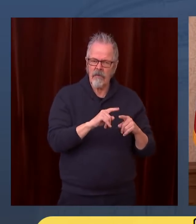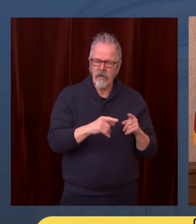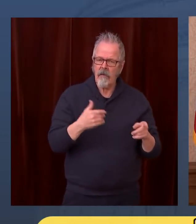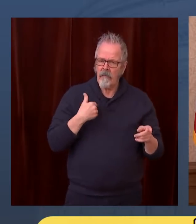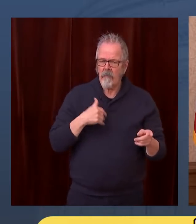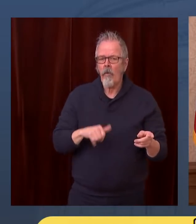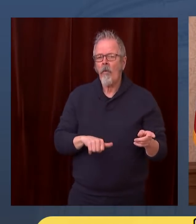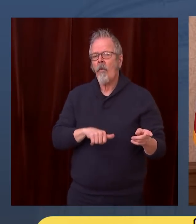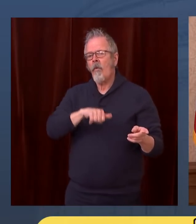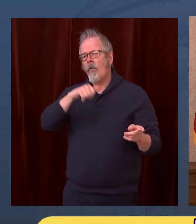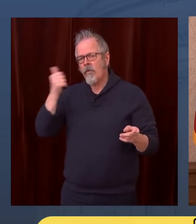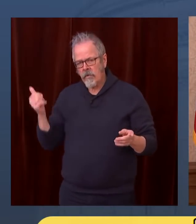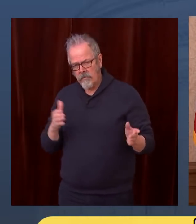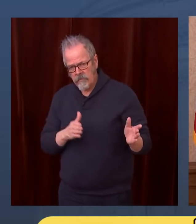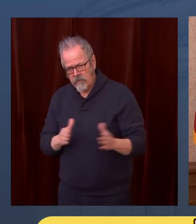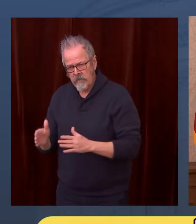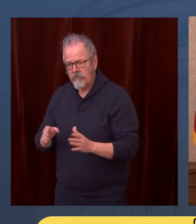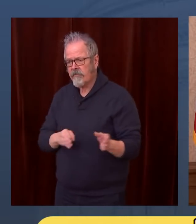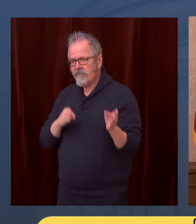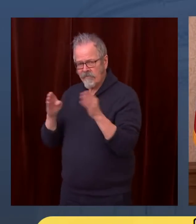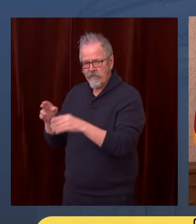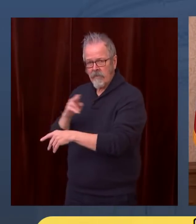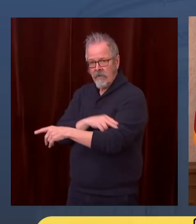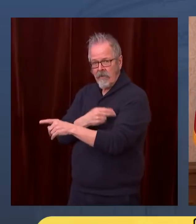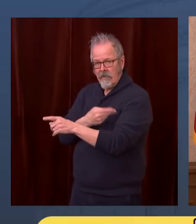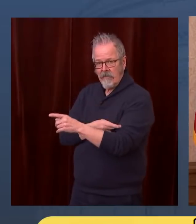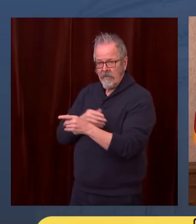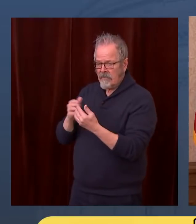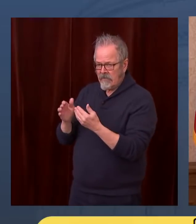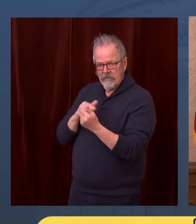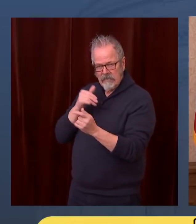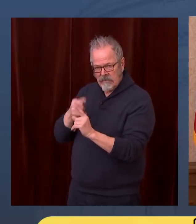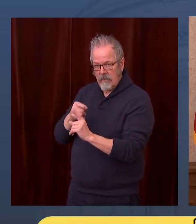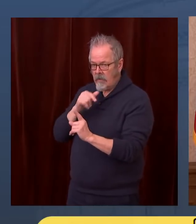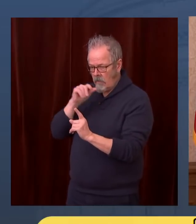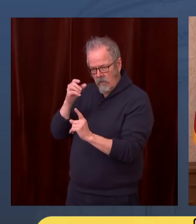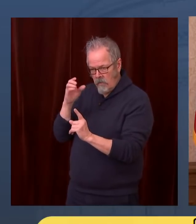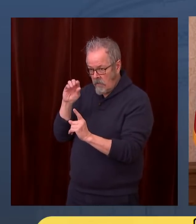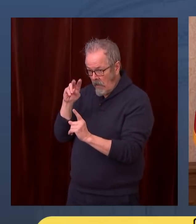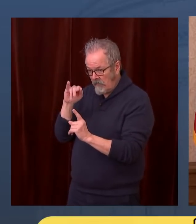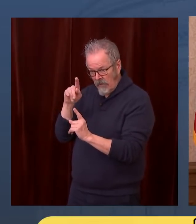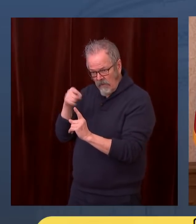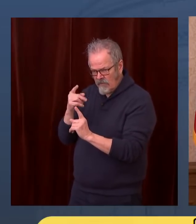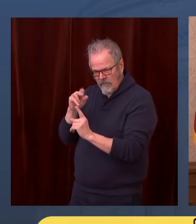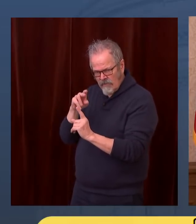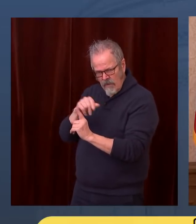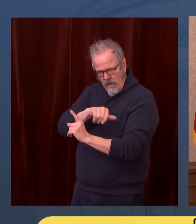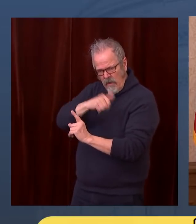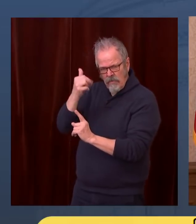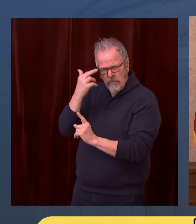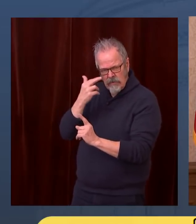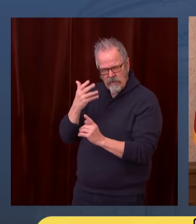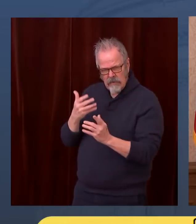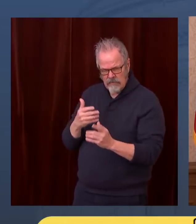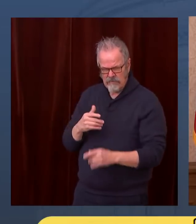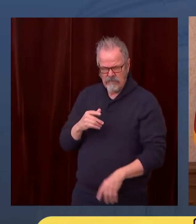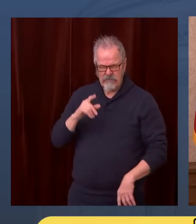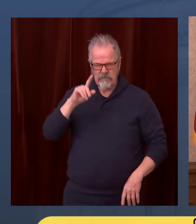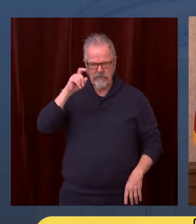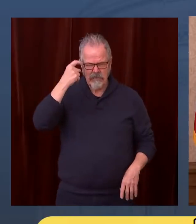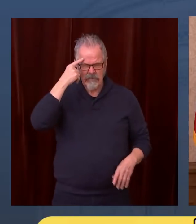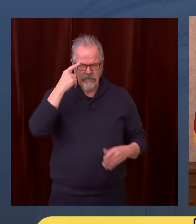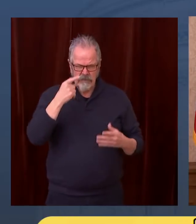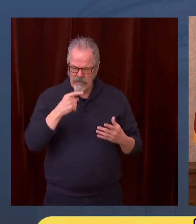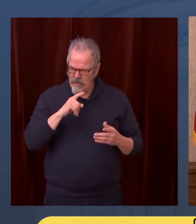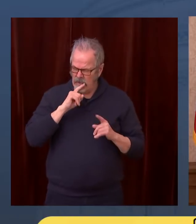hospital networks. Yeah, I'm not sure I understand your second question, Austin. If you're